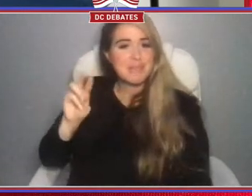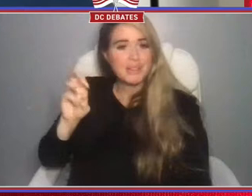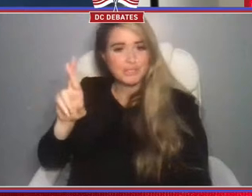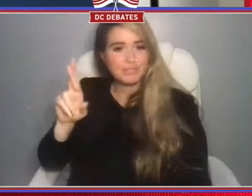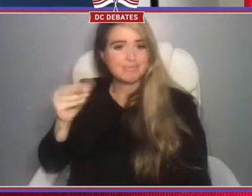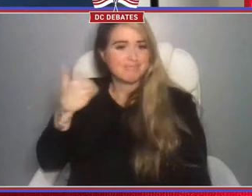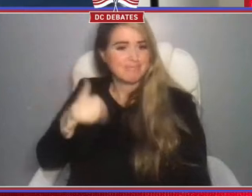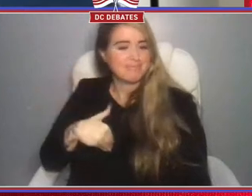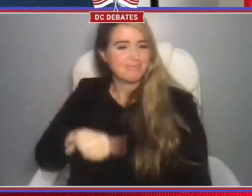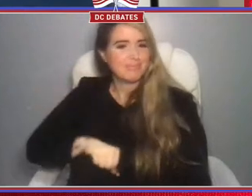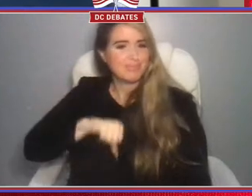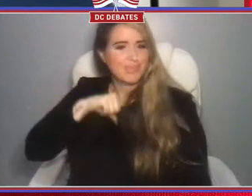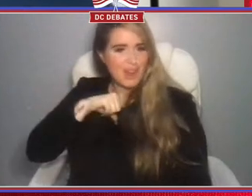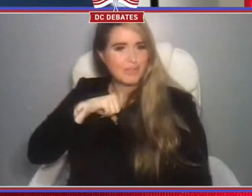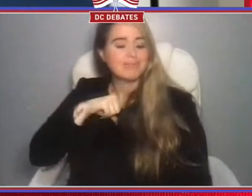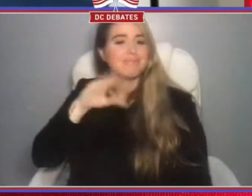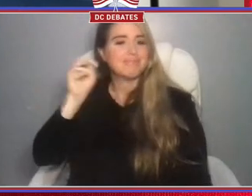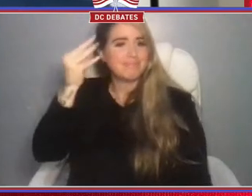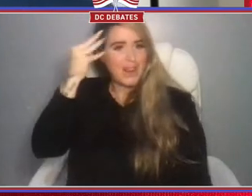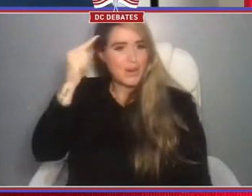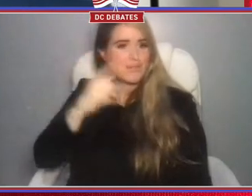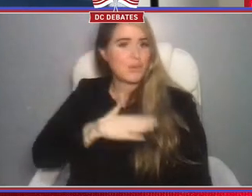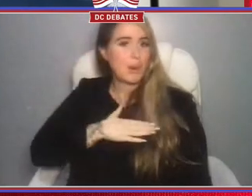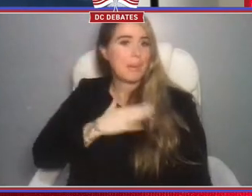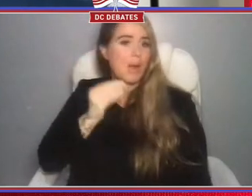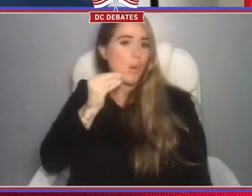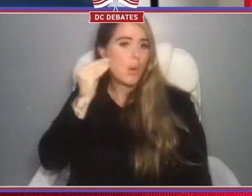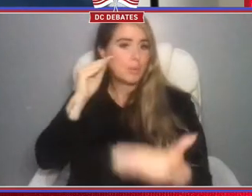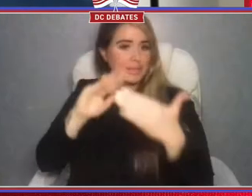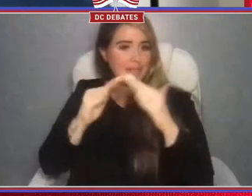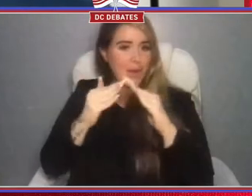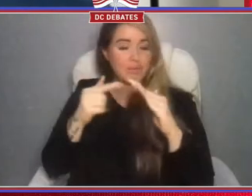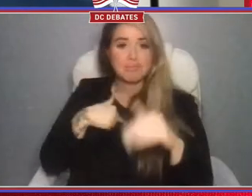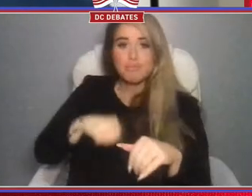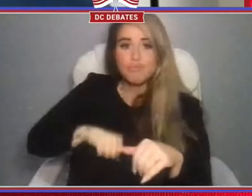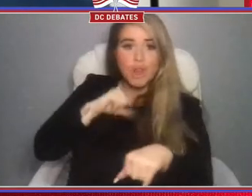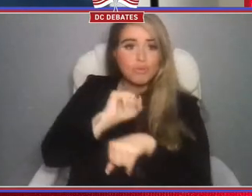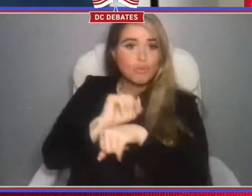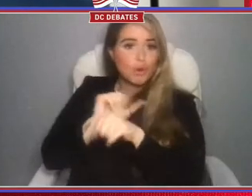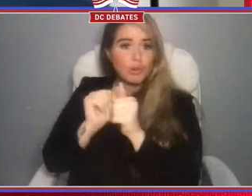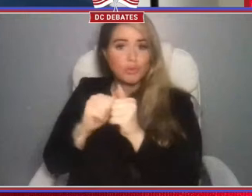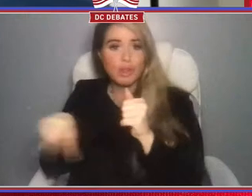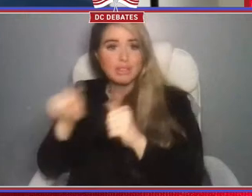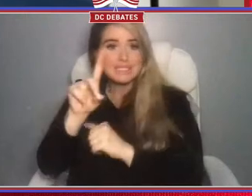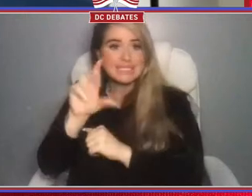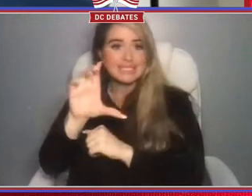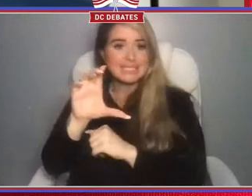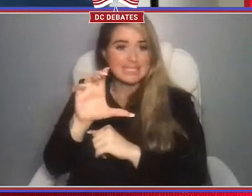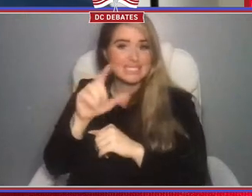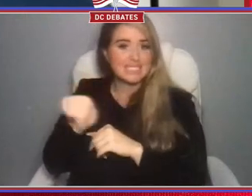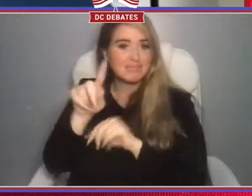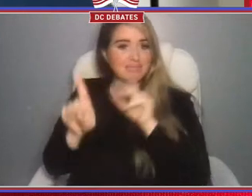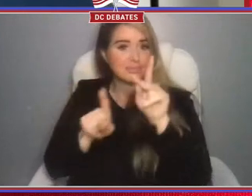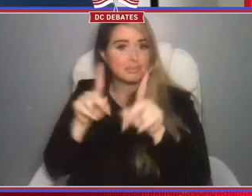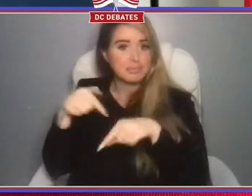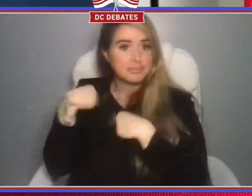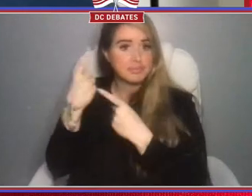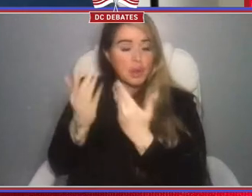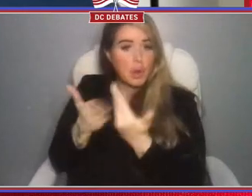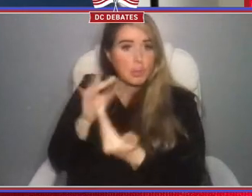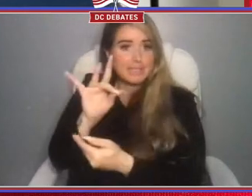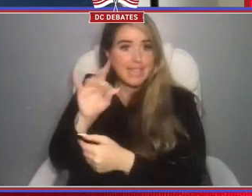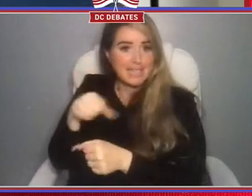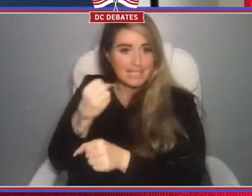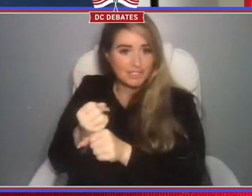I'm proud of our accomplishments working with DC residents over the last almost 8 years. I